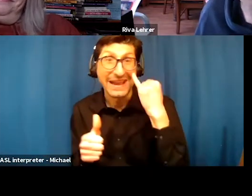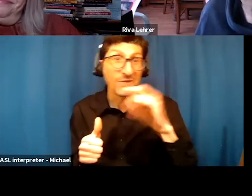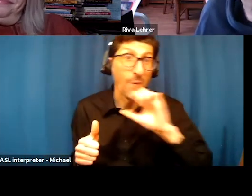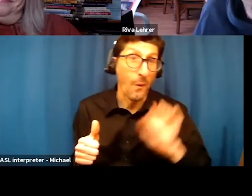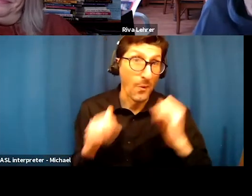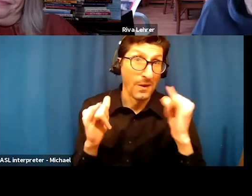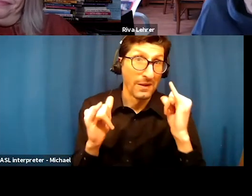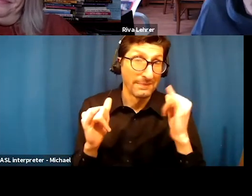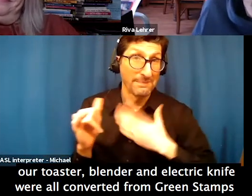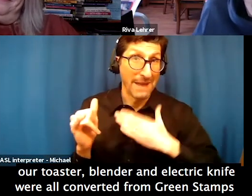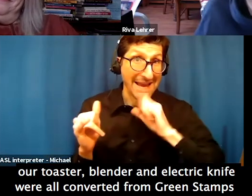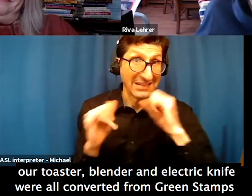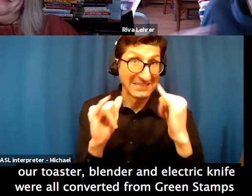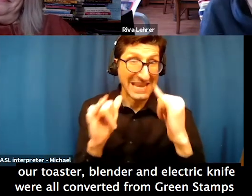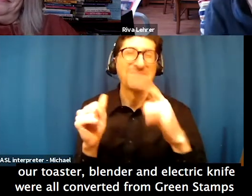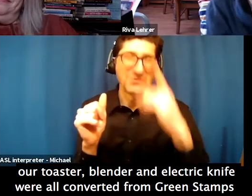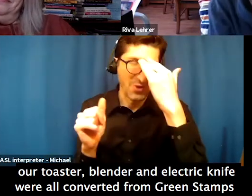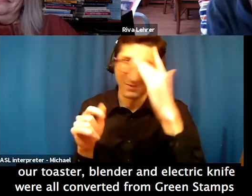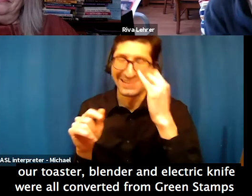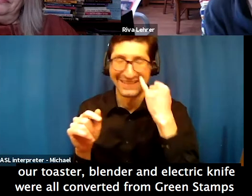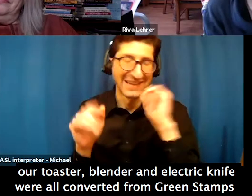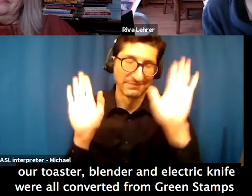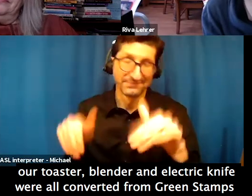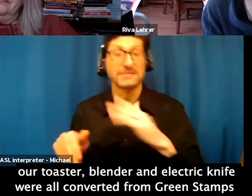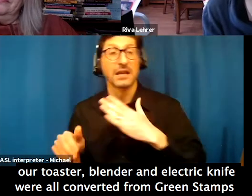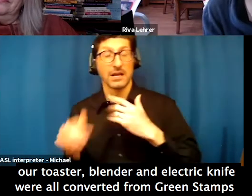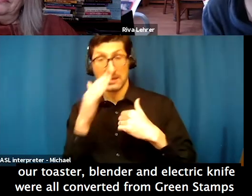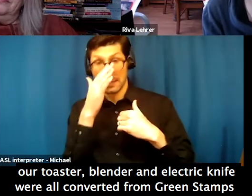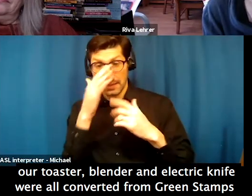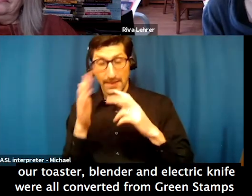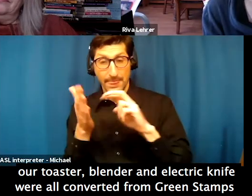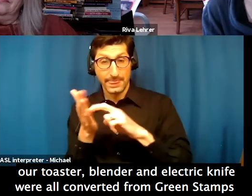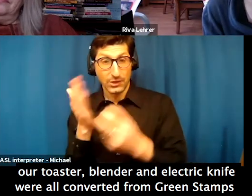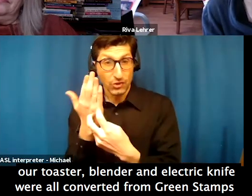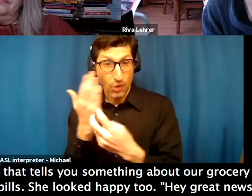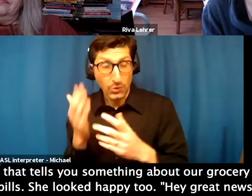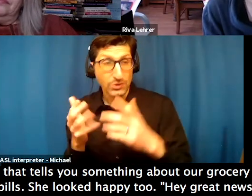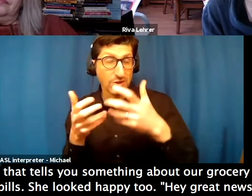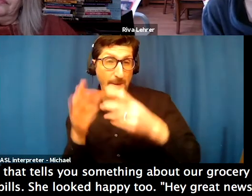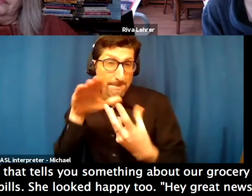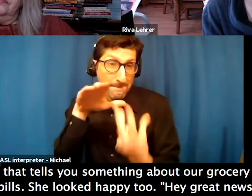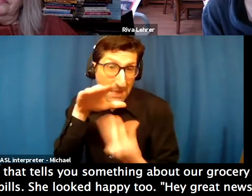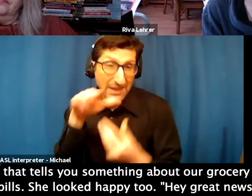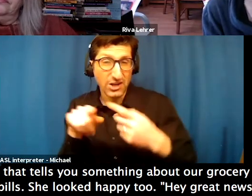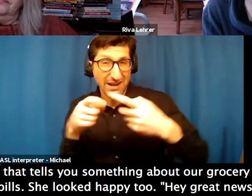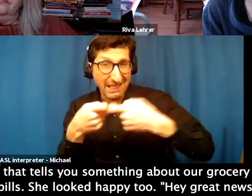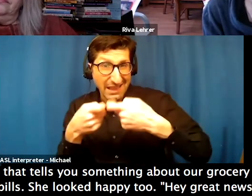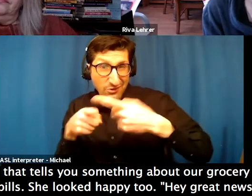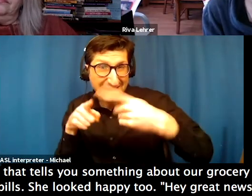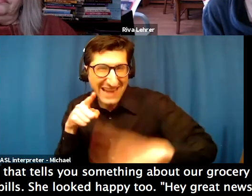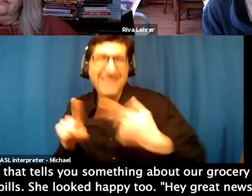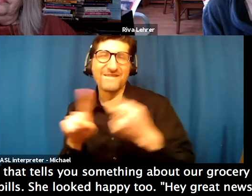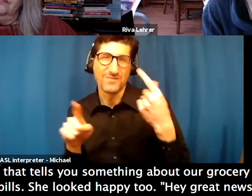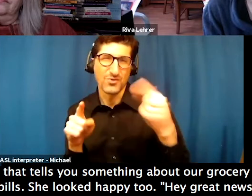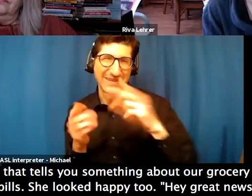with it. Our toaster blender and electric knife for all converted from green stamps. That tells you something about our grocery